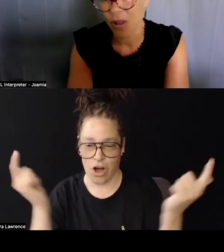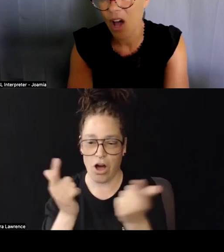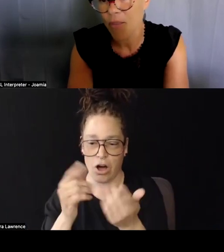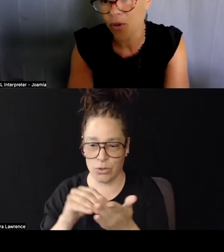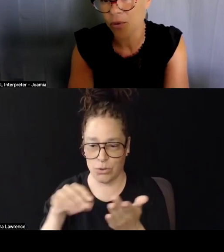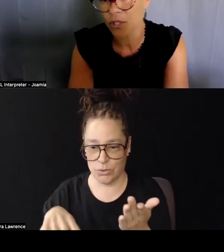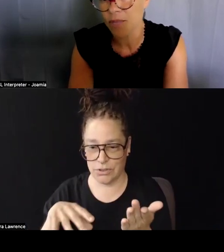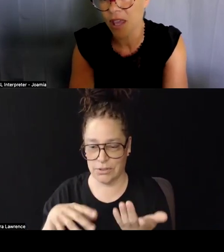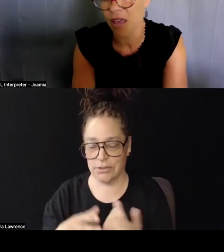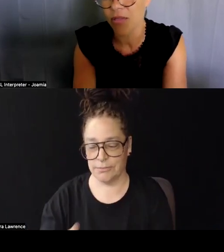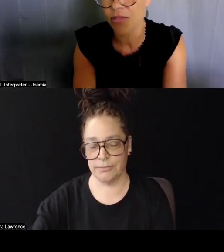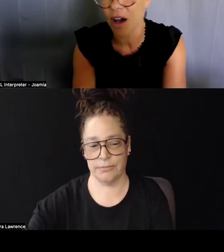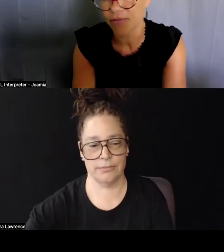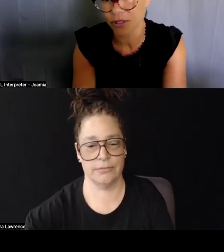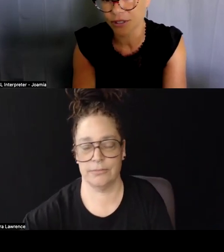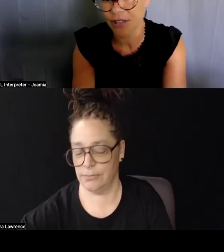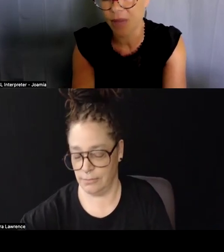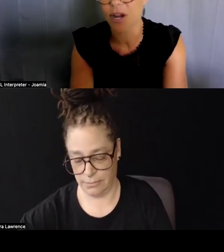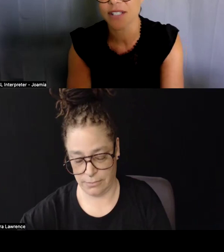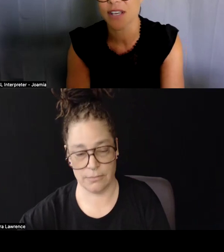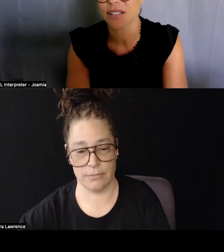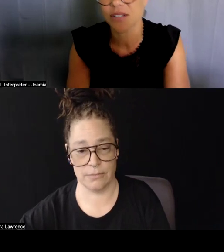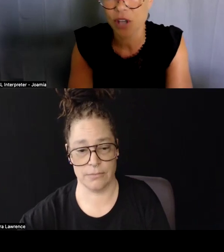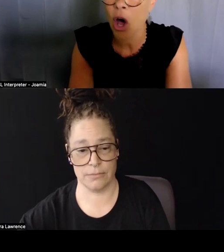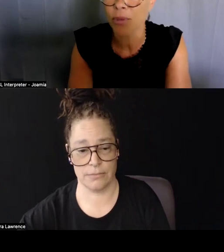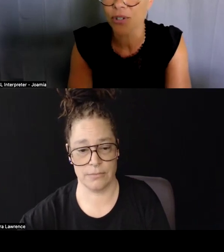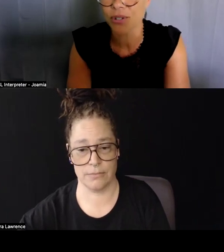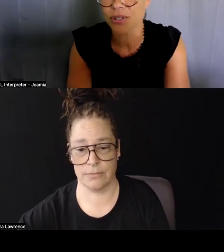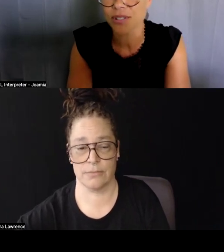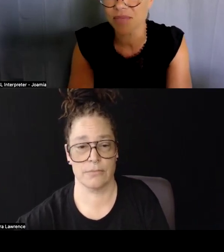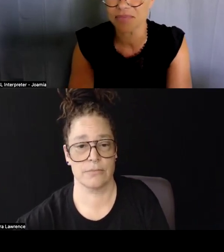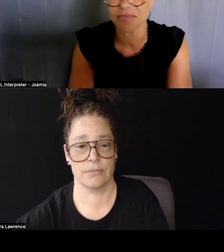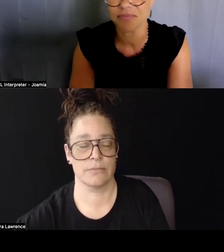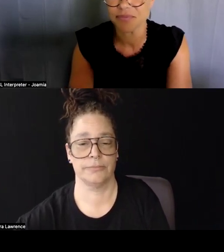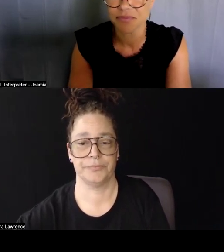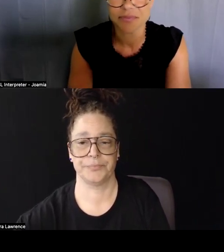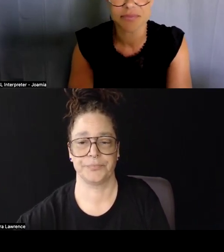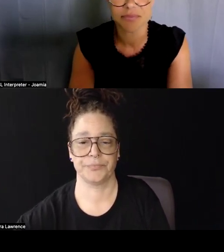It will help you to be thoughtful in that process to help your students.